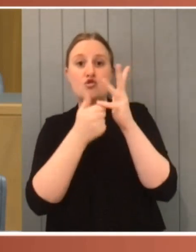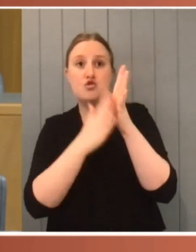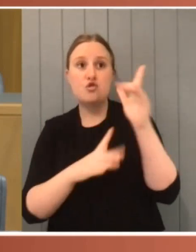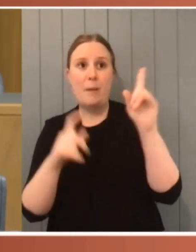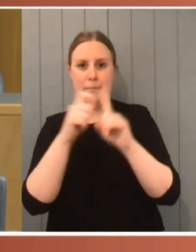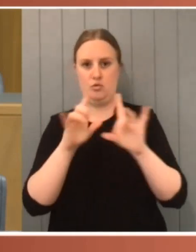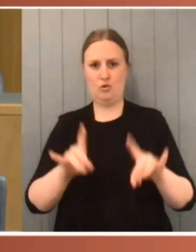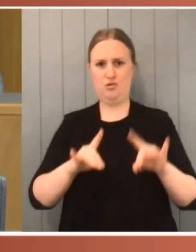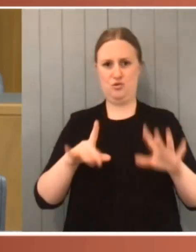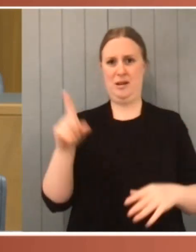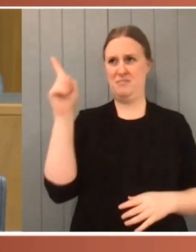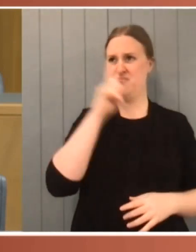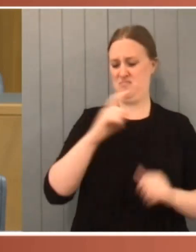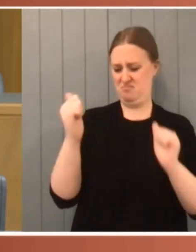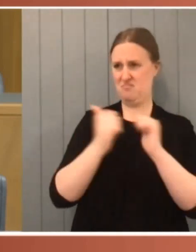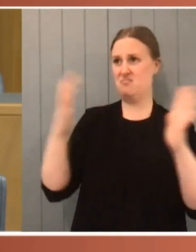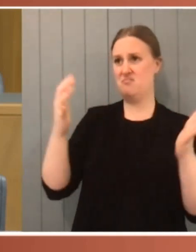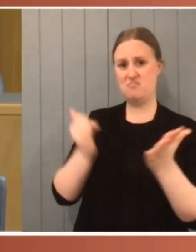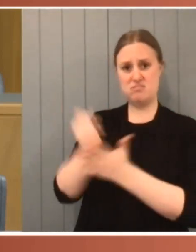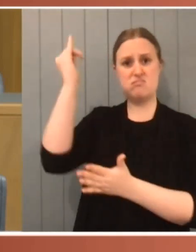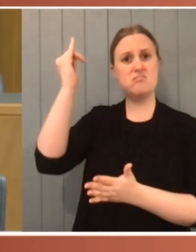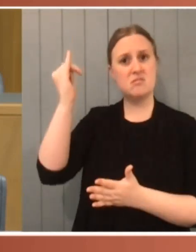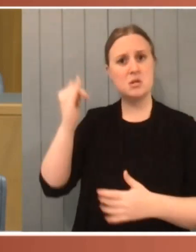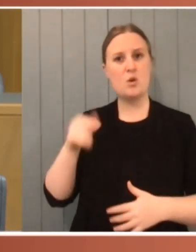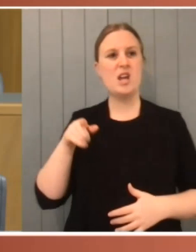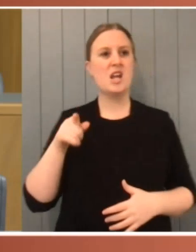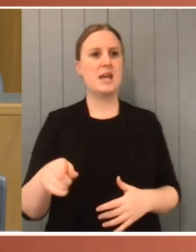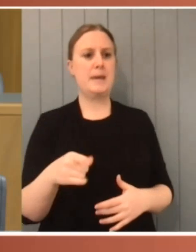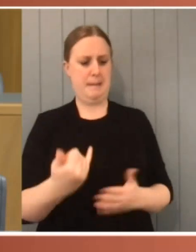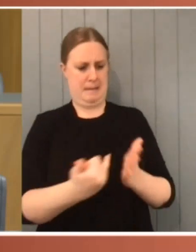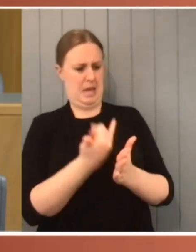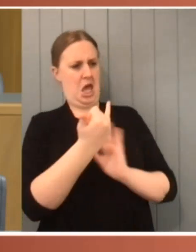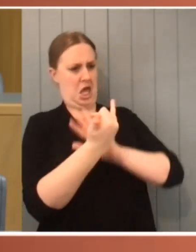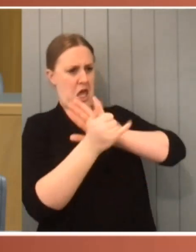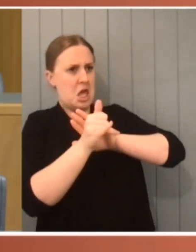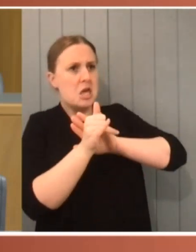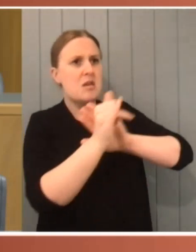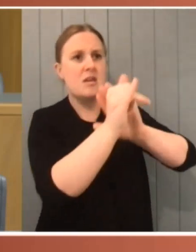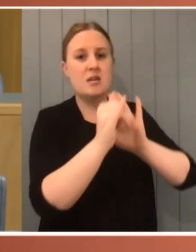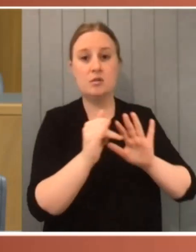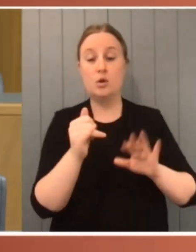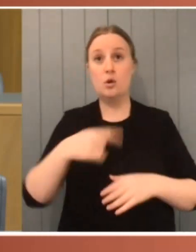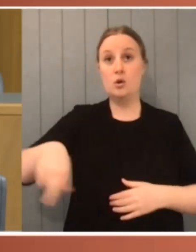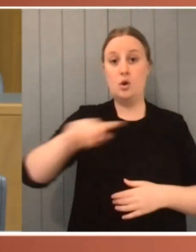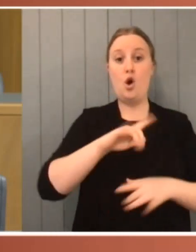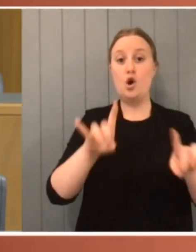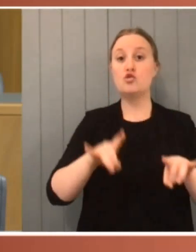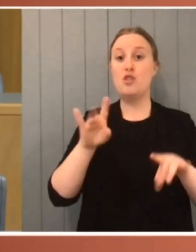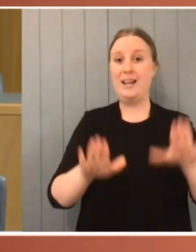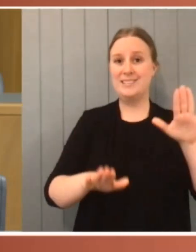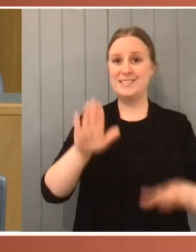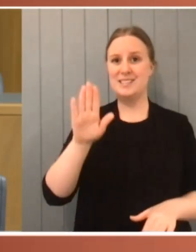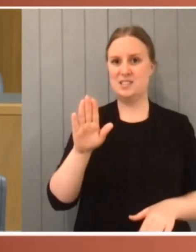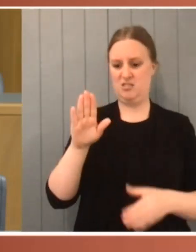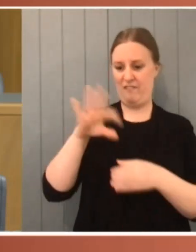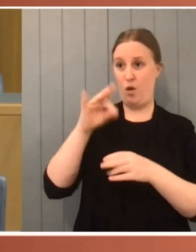and shameless blame shifting. Voters came to loathe him for it. History suggests as well that